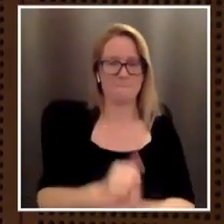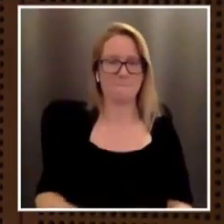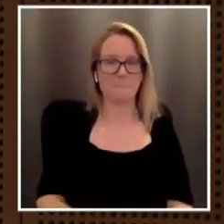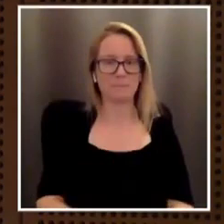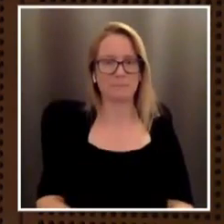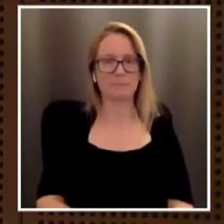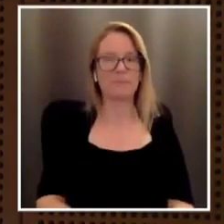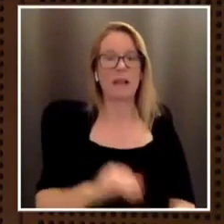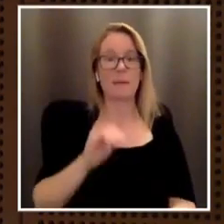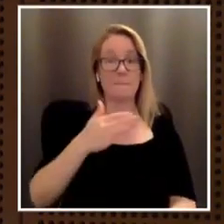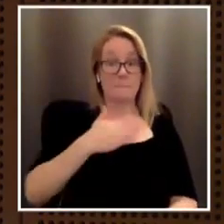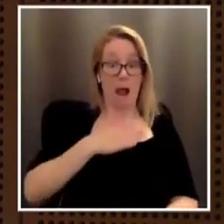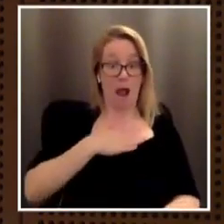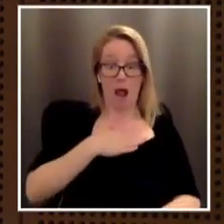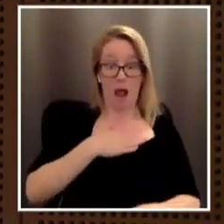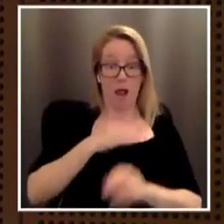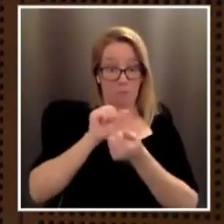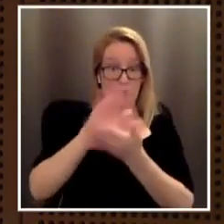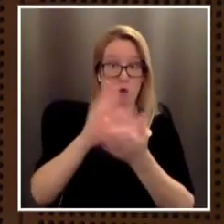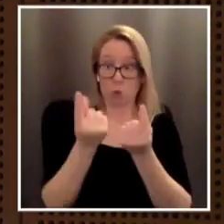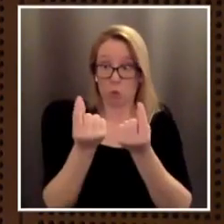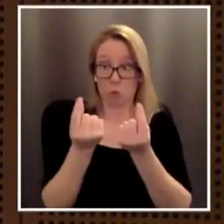Questions were my way in.